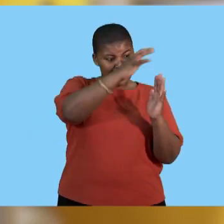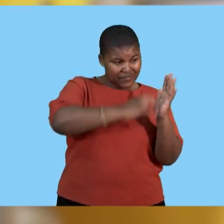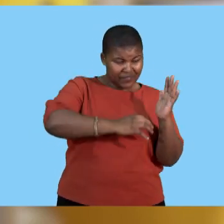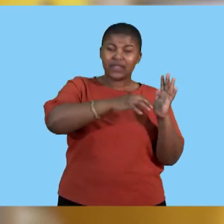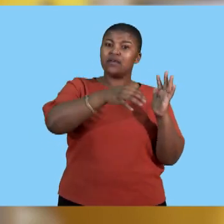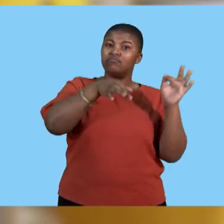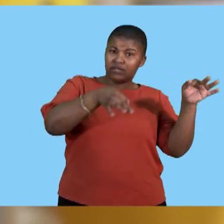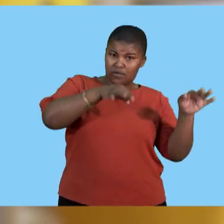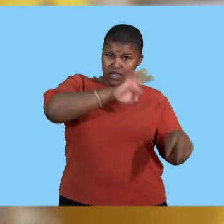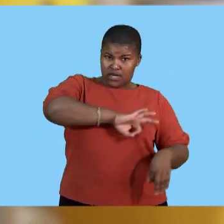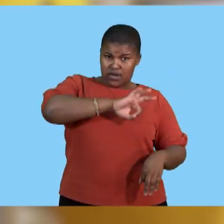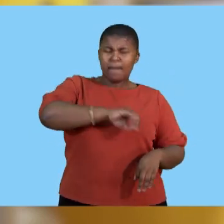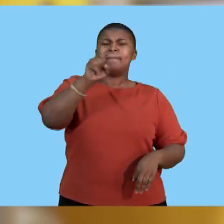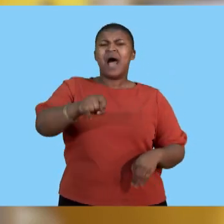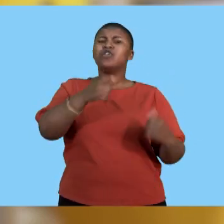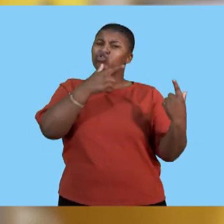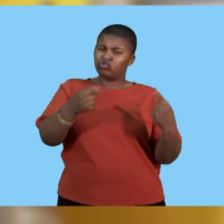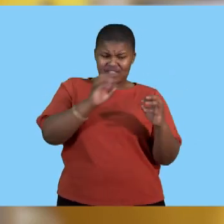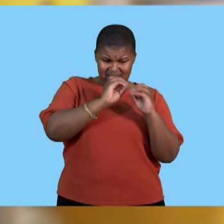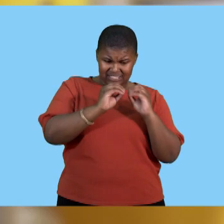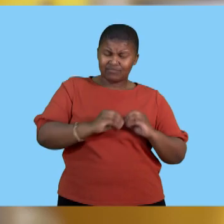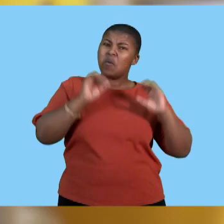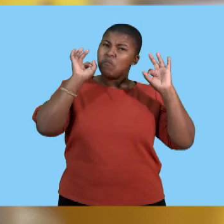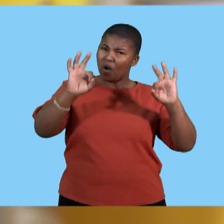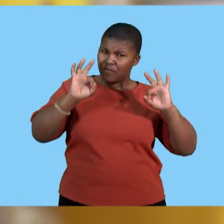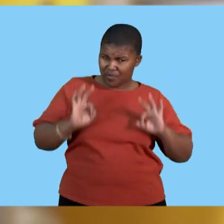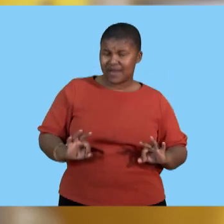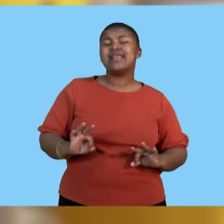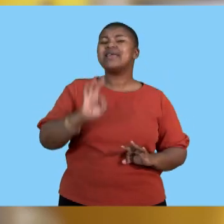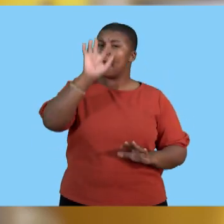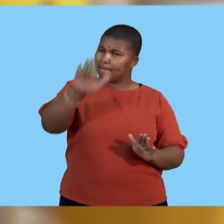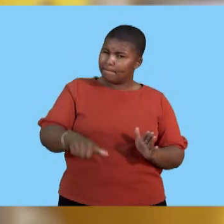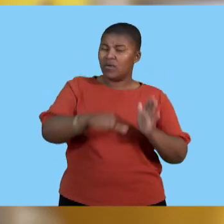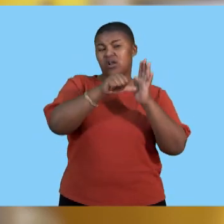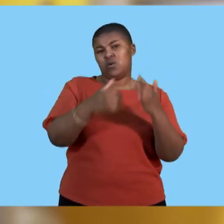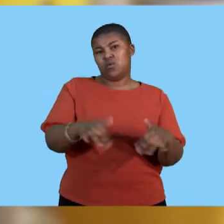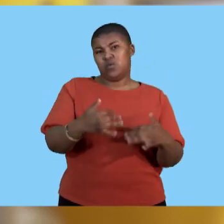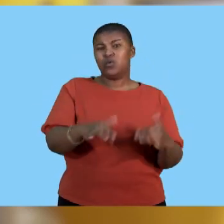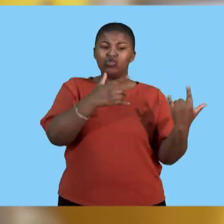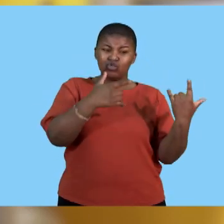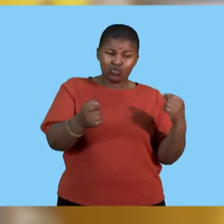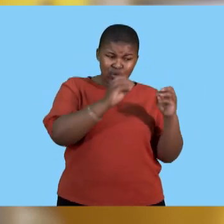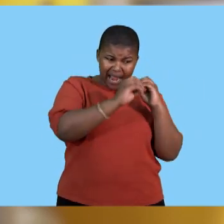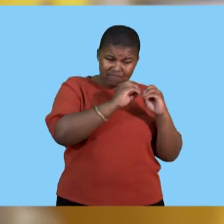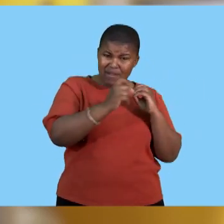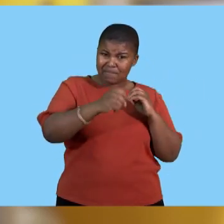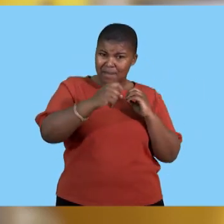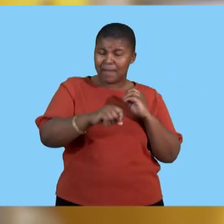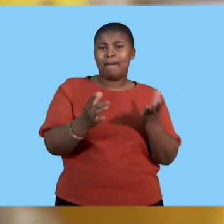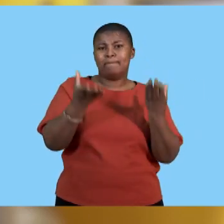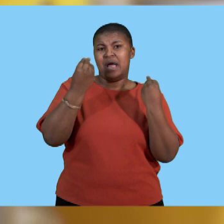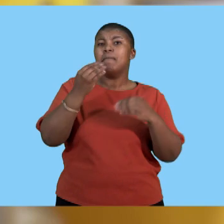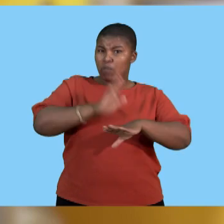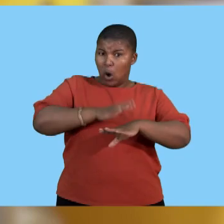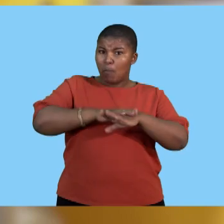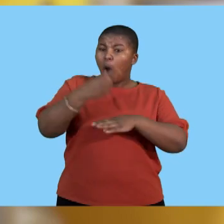statement of comprehensive income, we do the adjustments properly, for it is when you do your adjustments properly that you